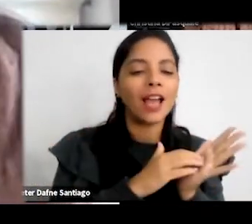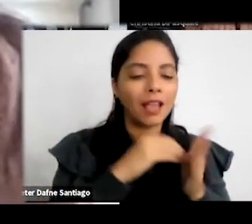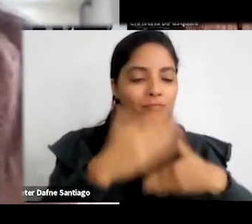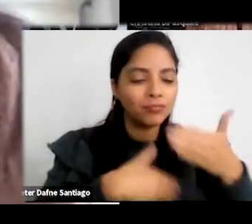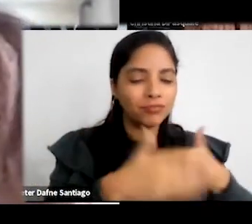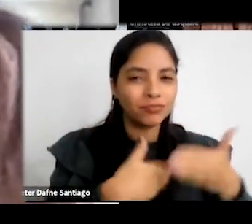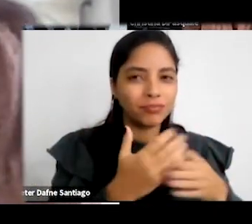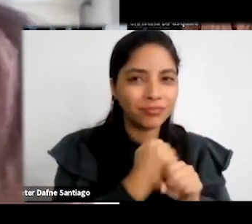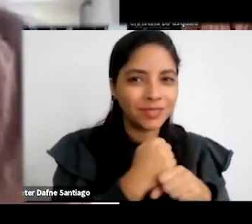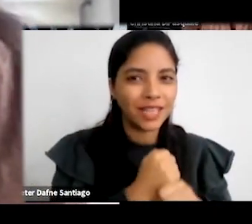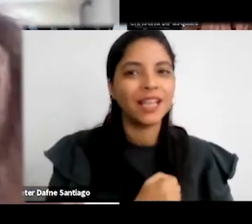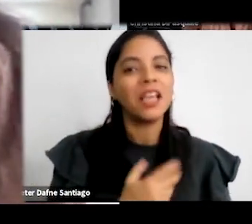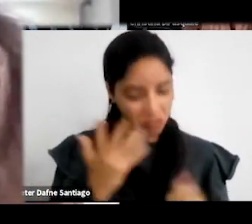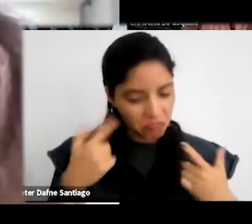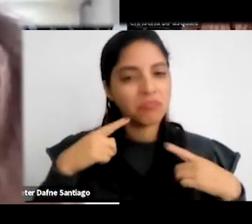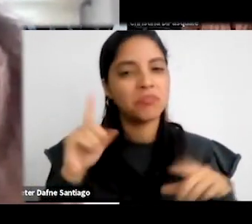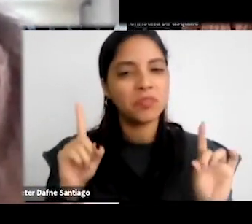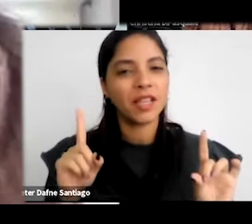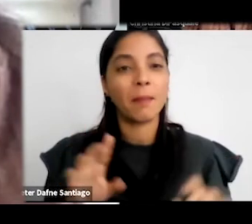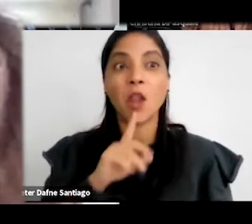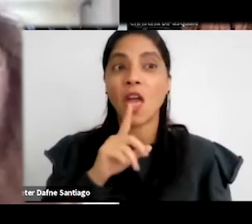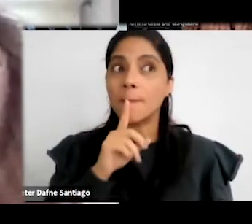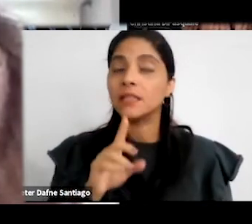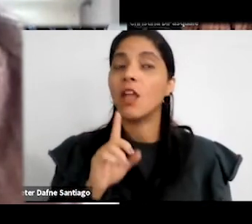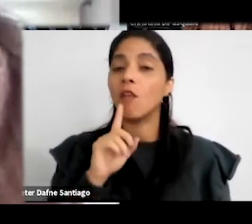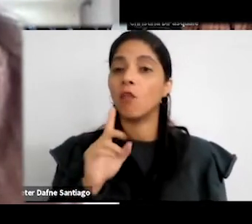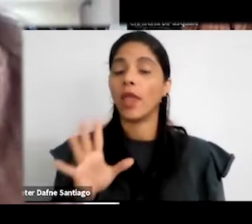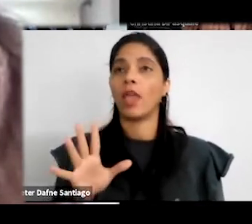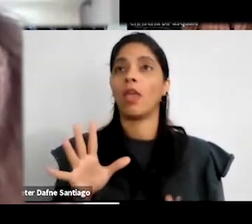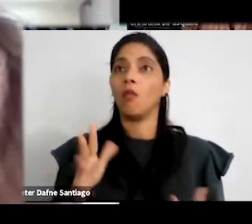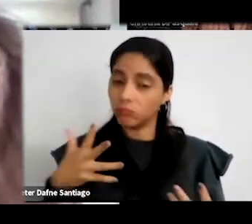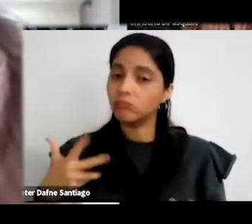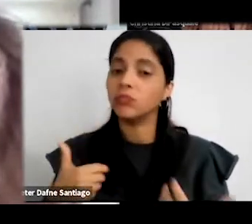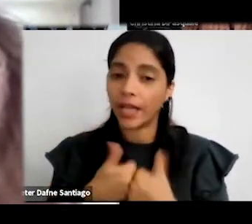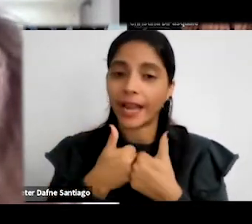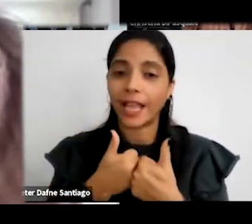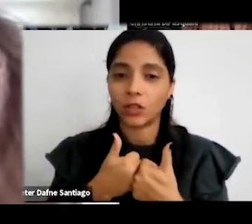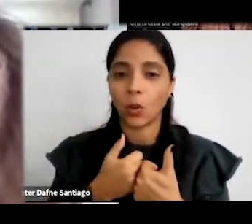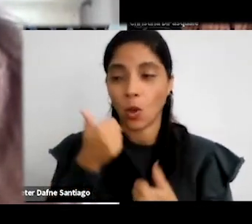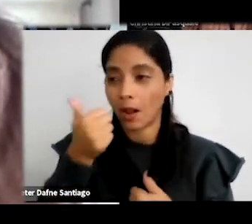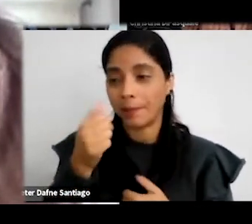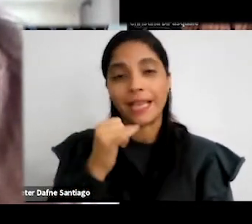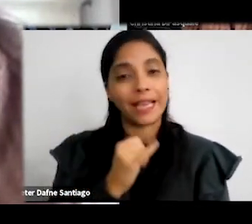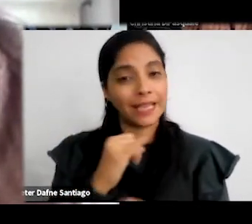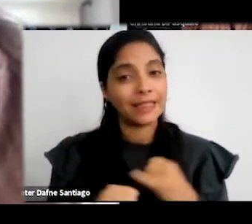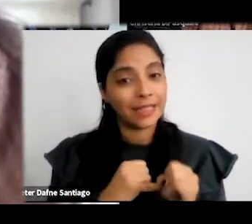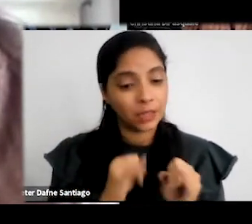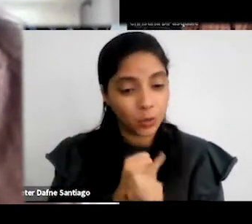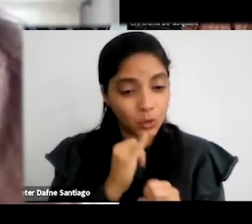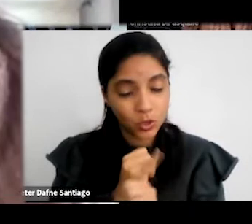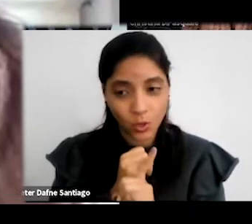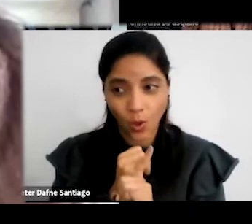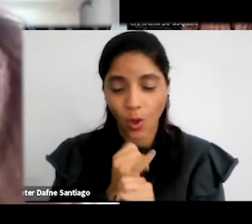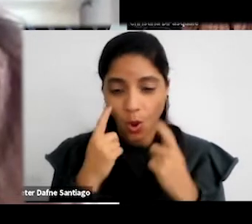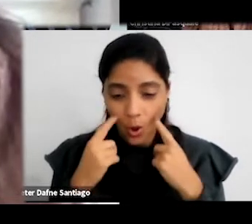did was, challenge institutions. And so in that episode, they called out 2 multinational corporations that were